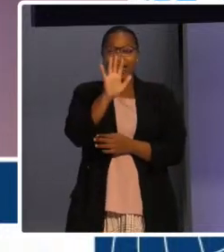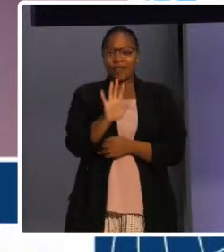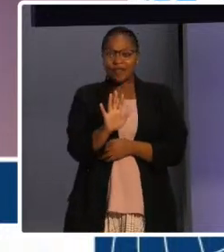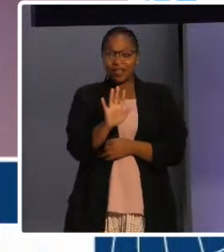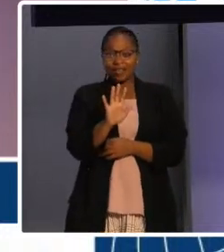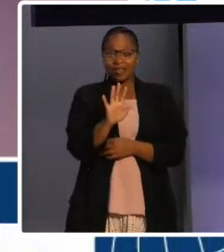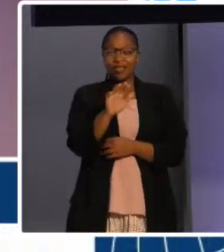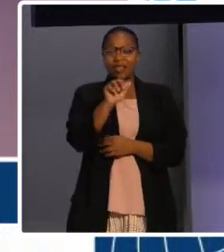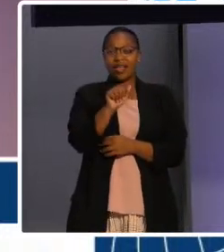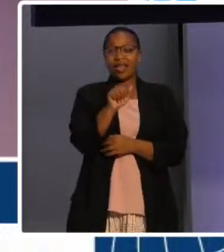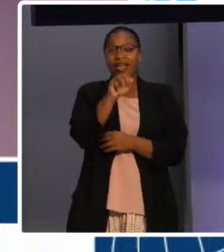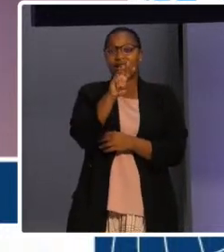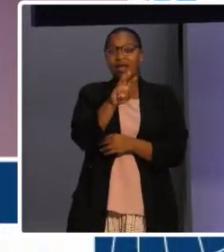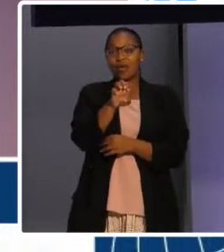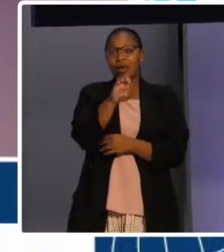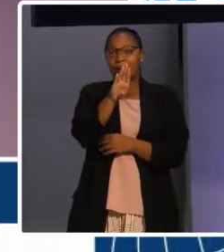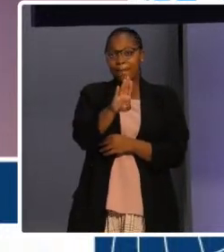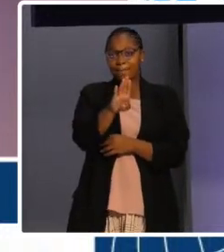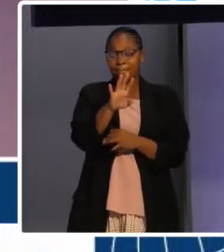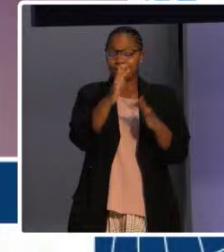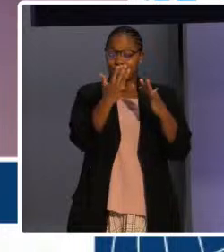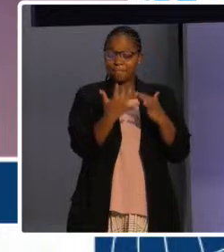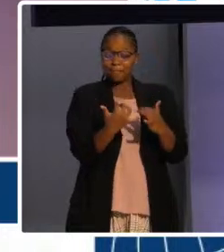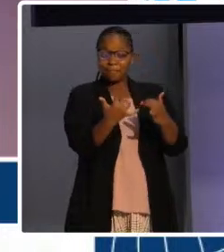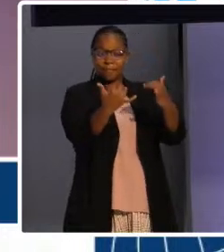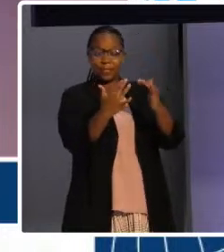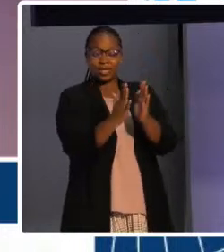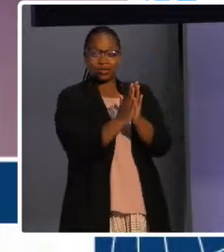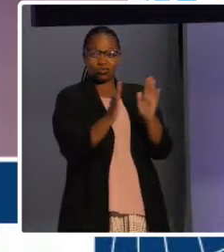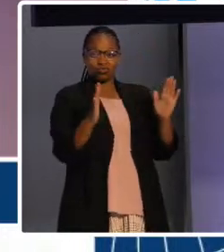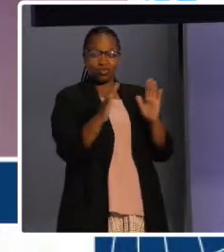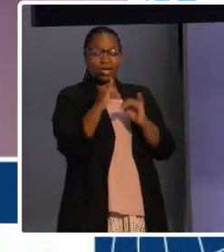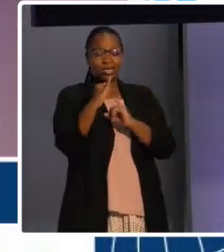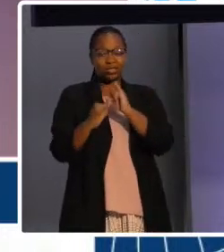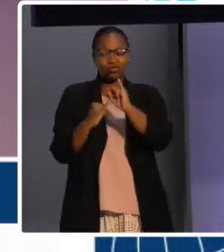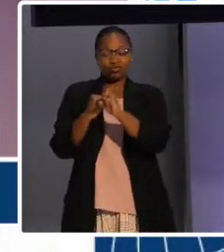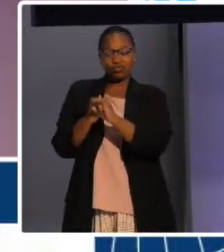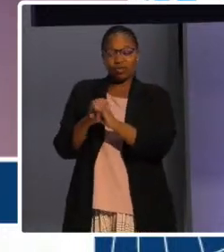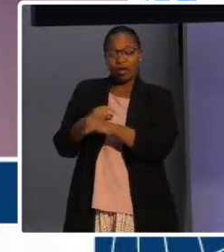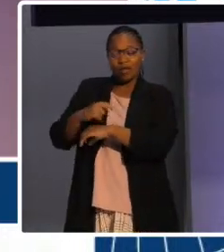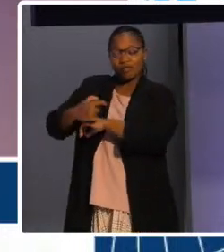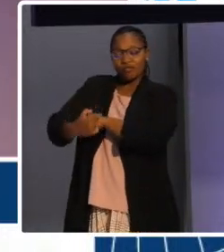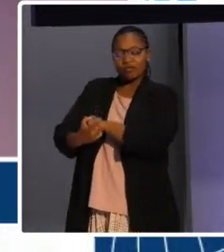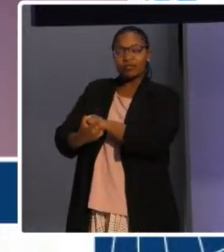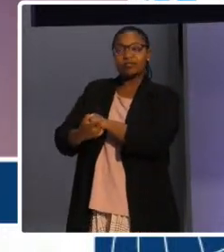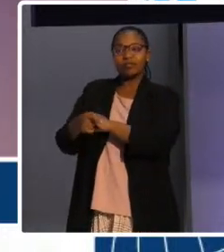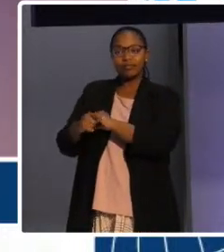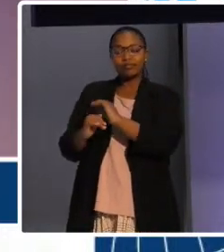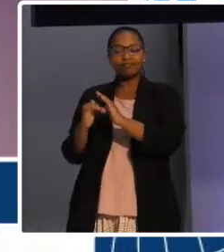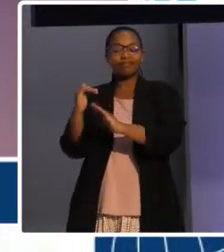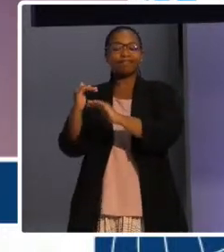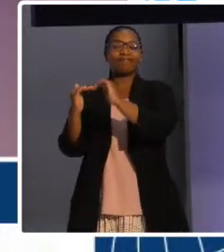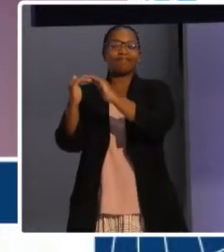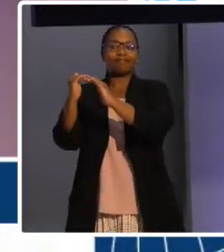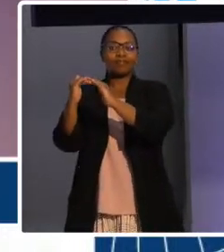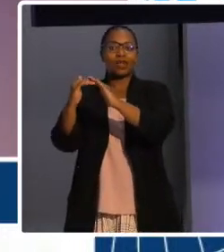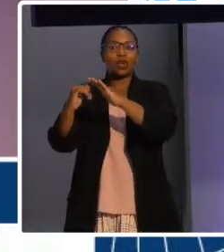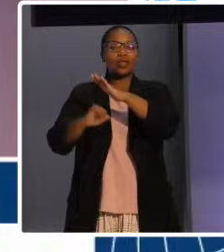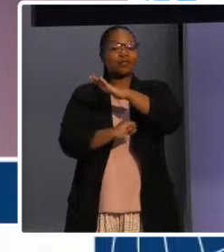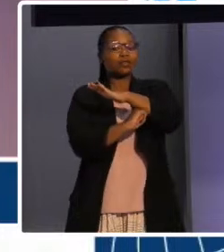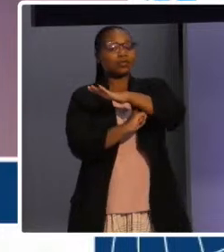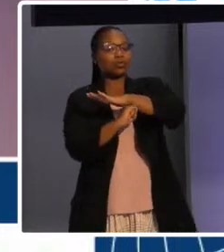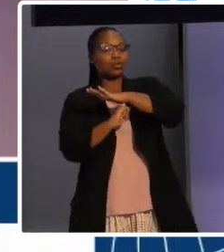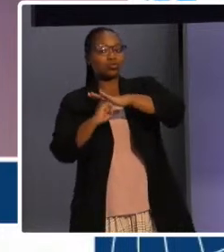Assembly and International Conference builds upon the foundation that the EWEP has already put